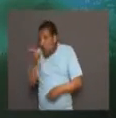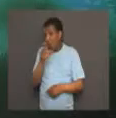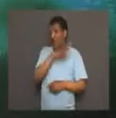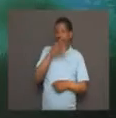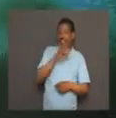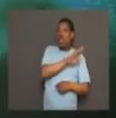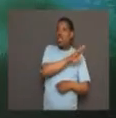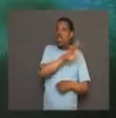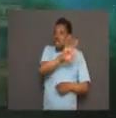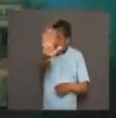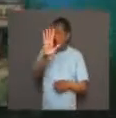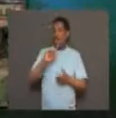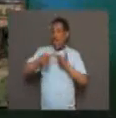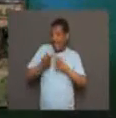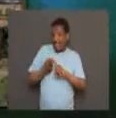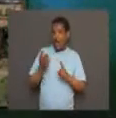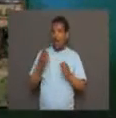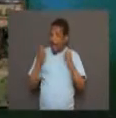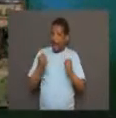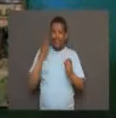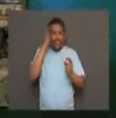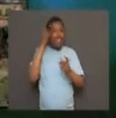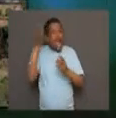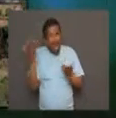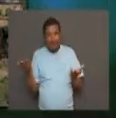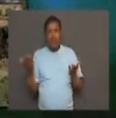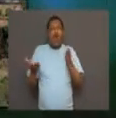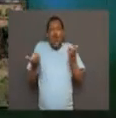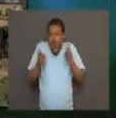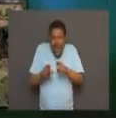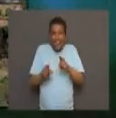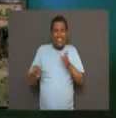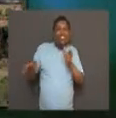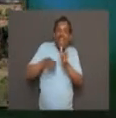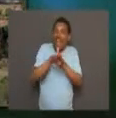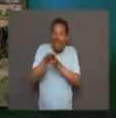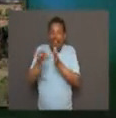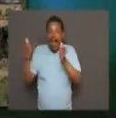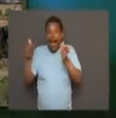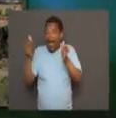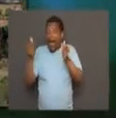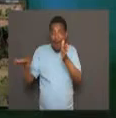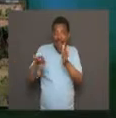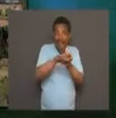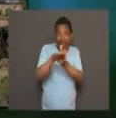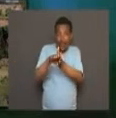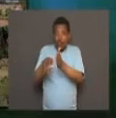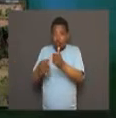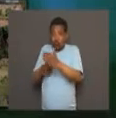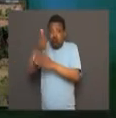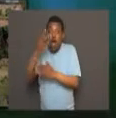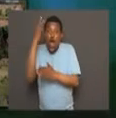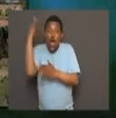partner were able to think of. When the river Abai passes into the